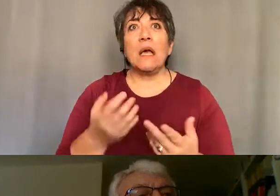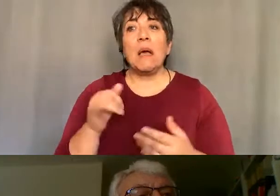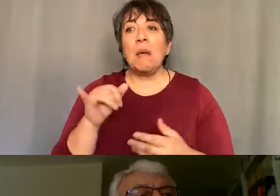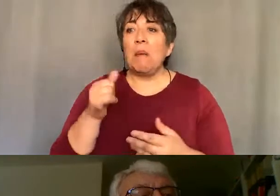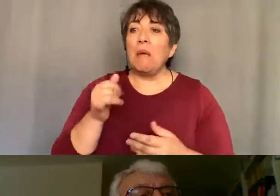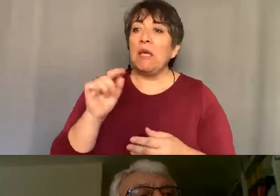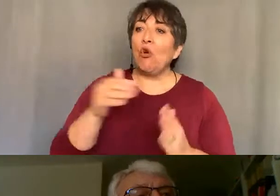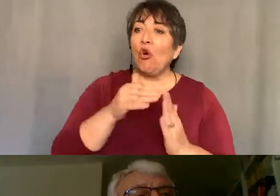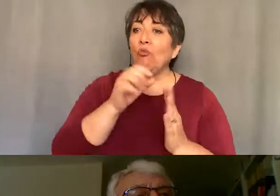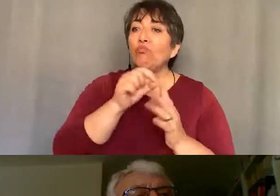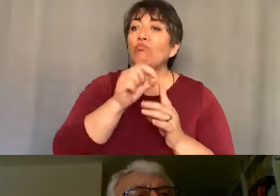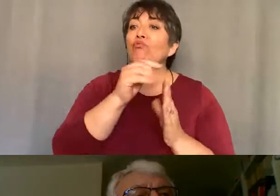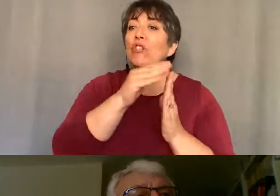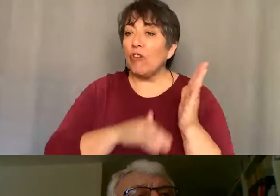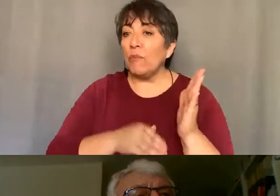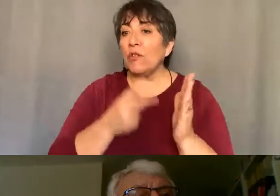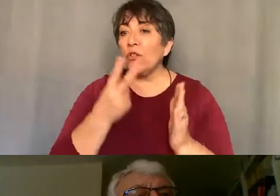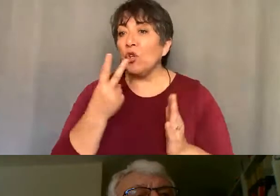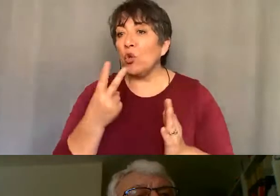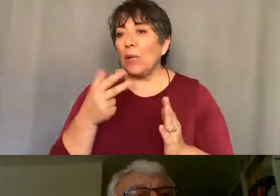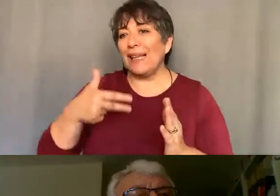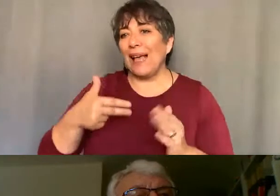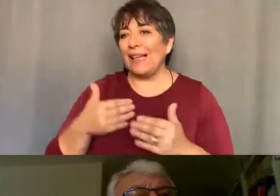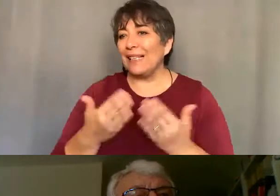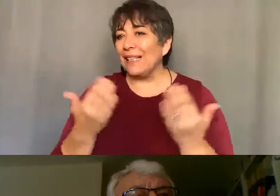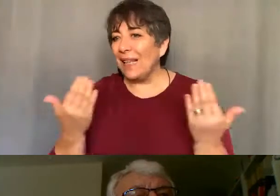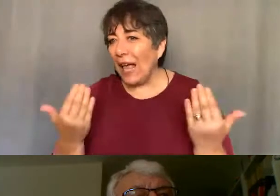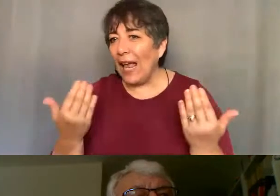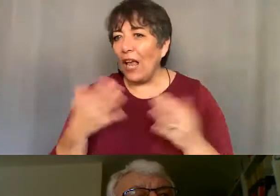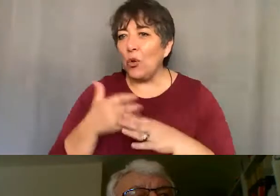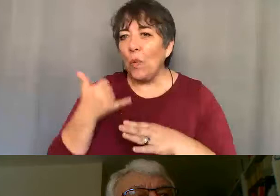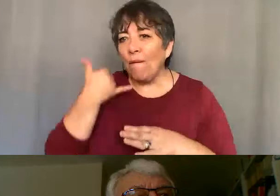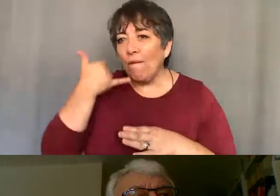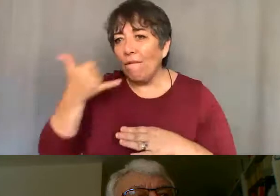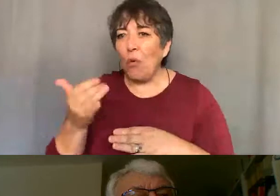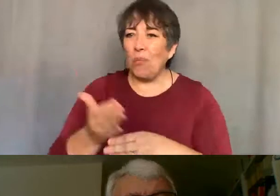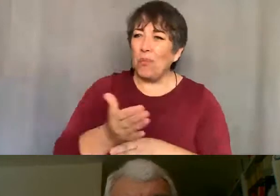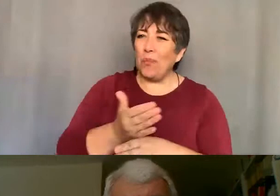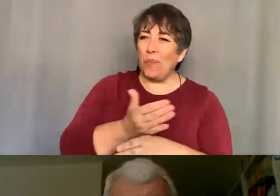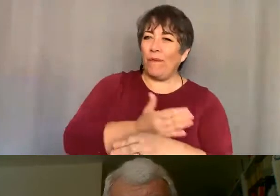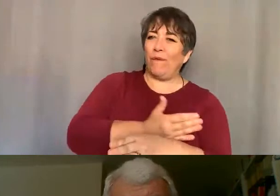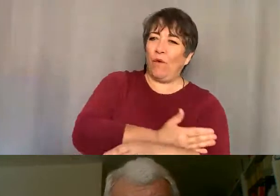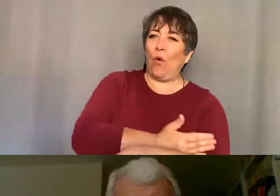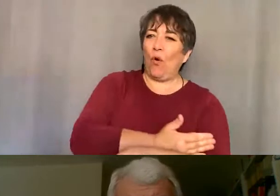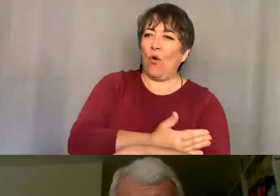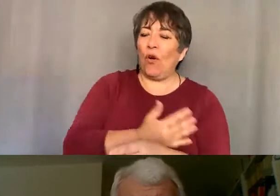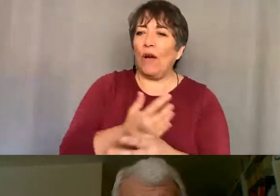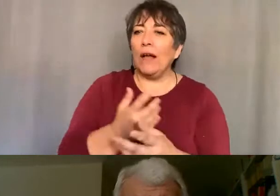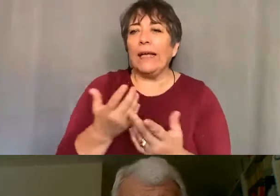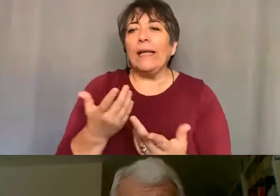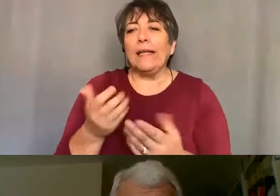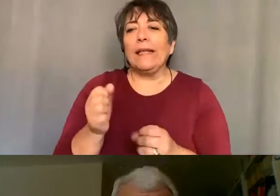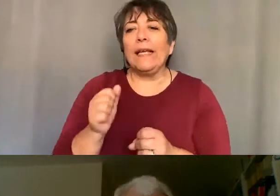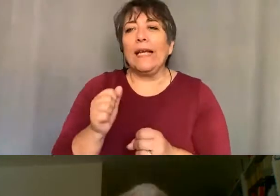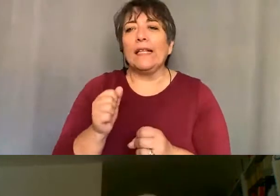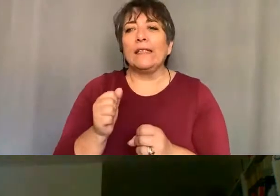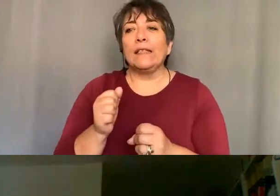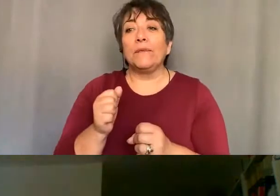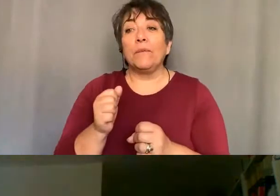prescription, sometimes they can not be actually at the same time. We've worked really hard to improve our standard operating